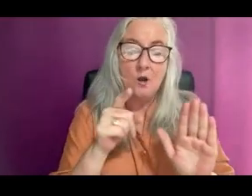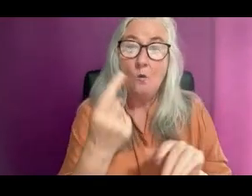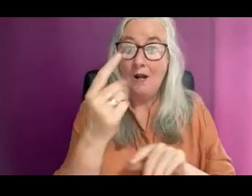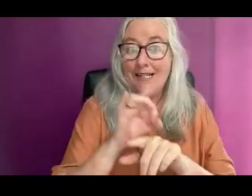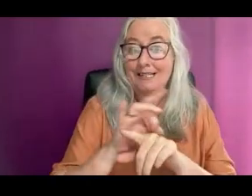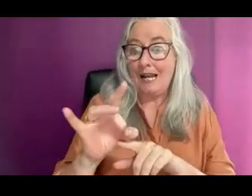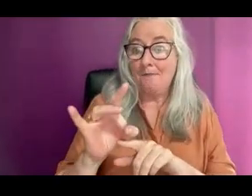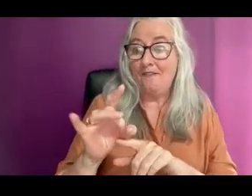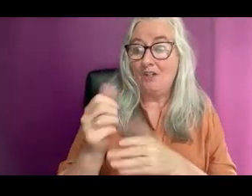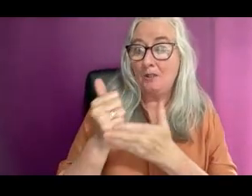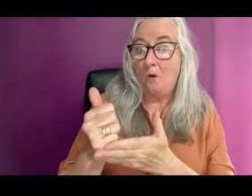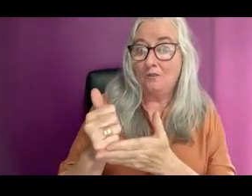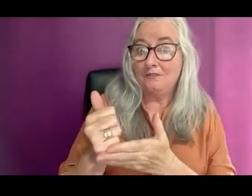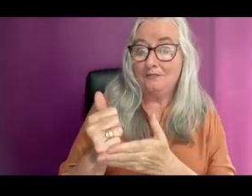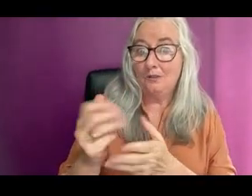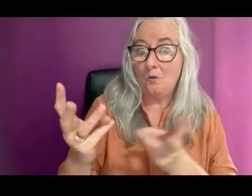worker to